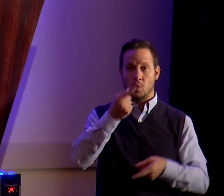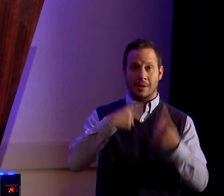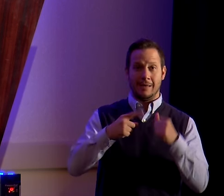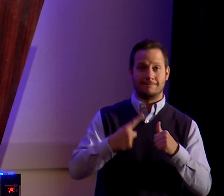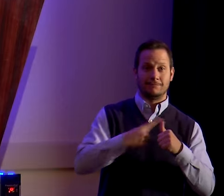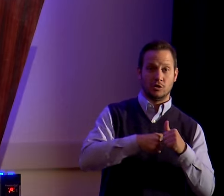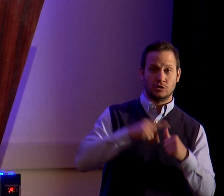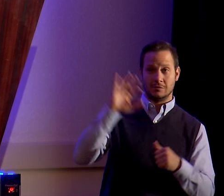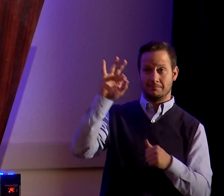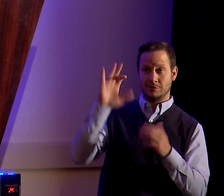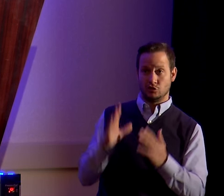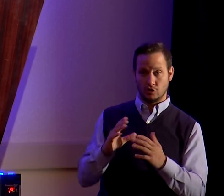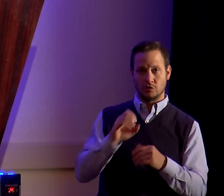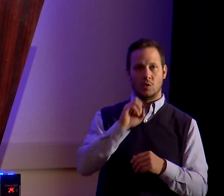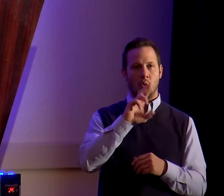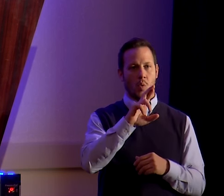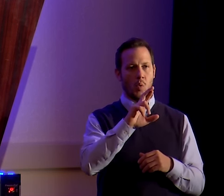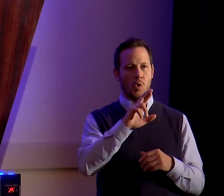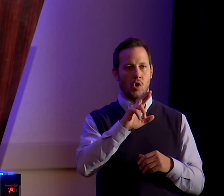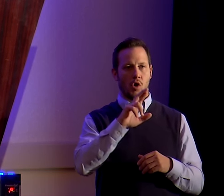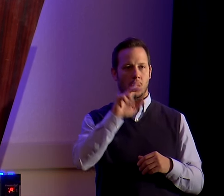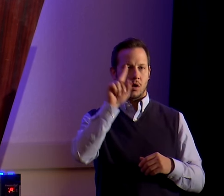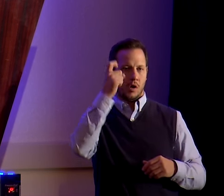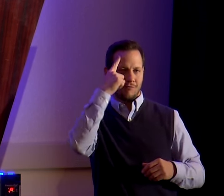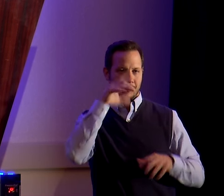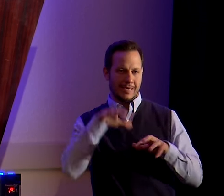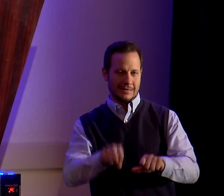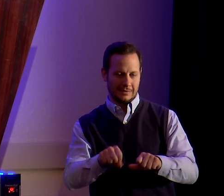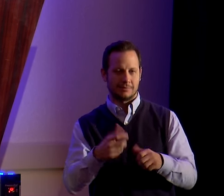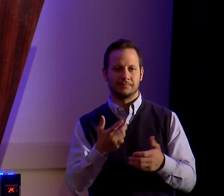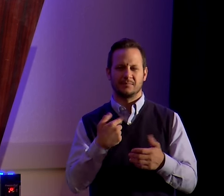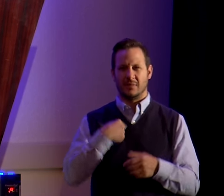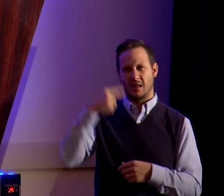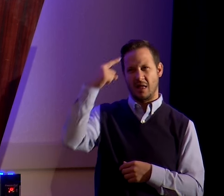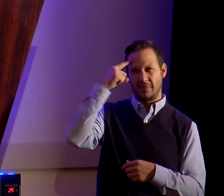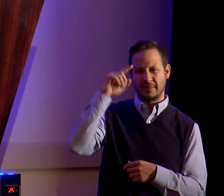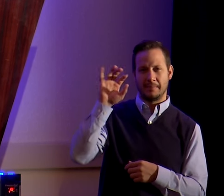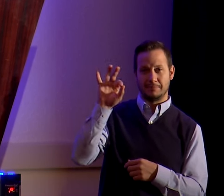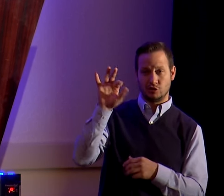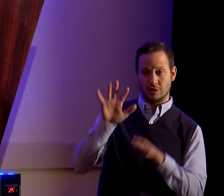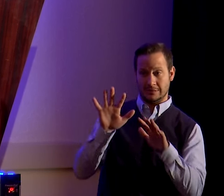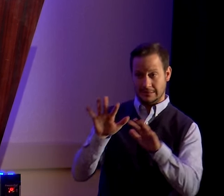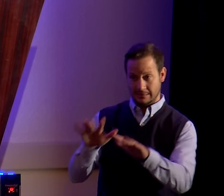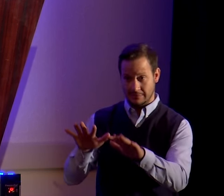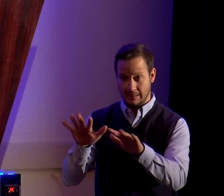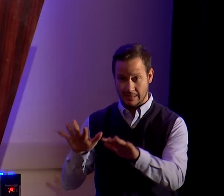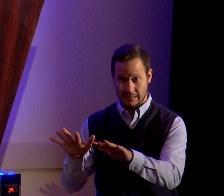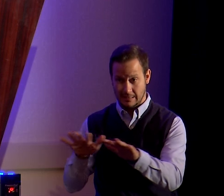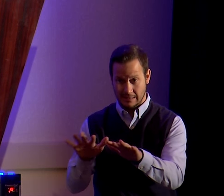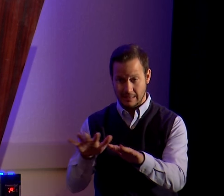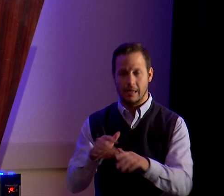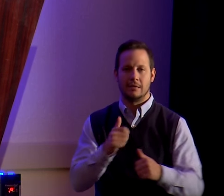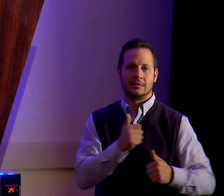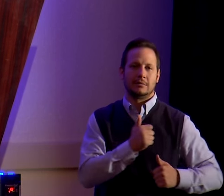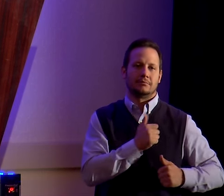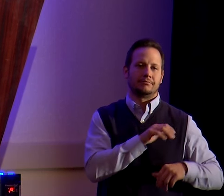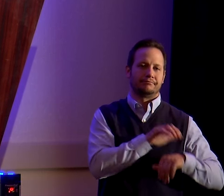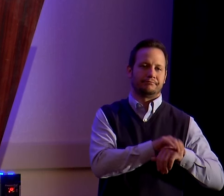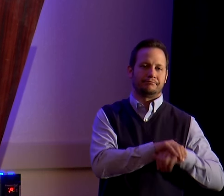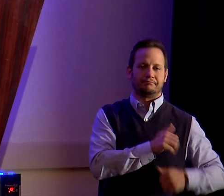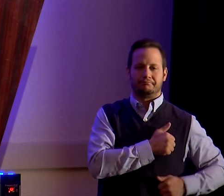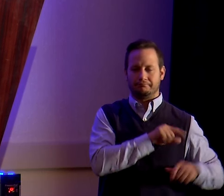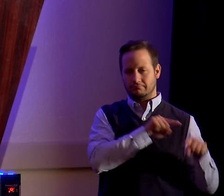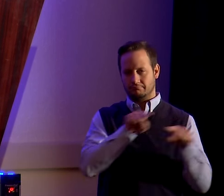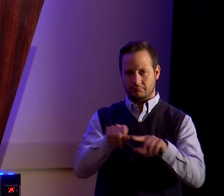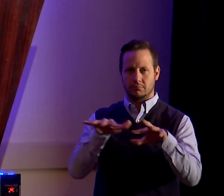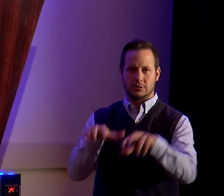the colonies. Colonial government came first. I think the missionaries came first and tamed the people, and then the East Indies Company came and traded